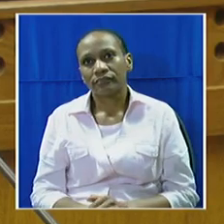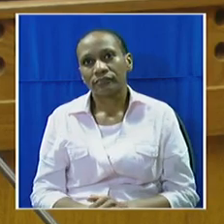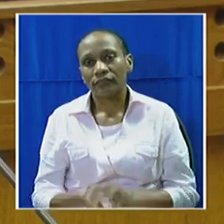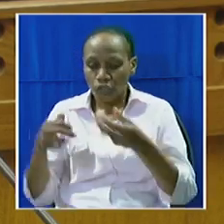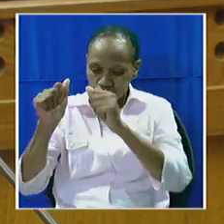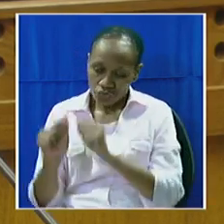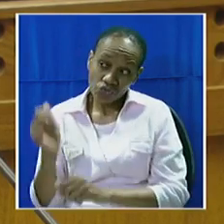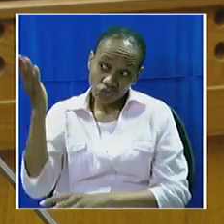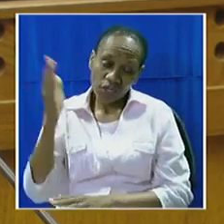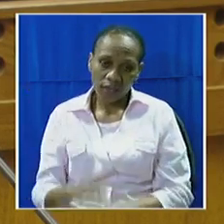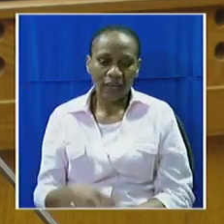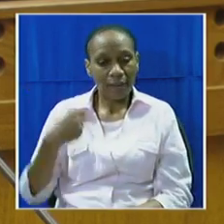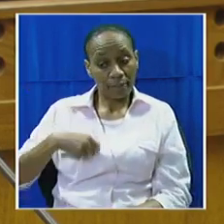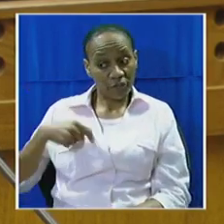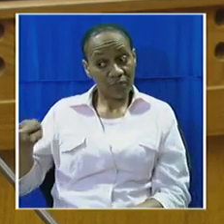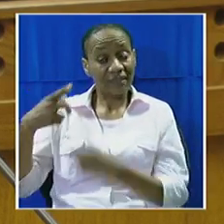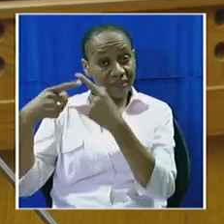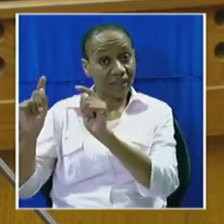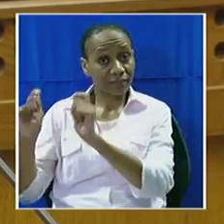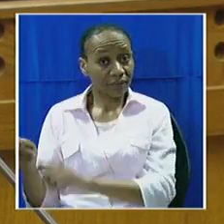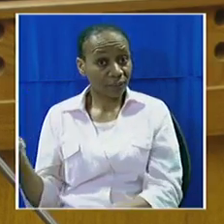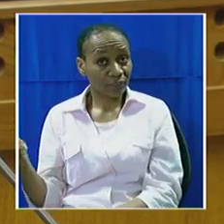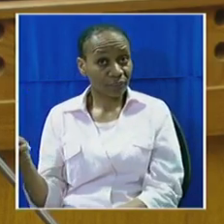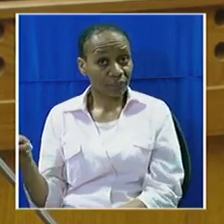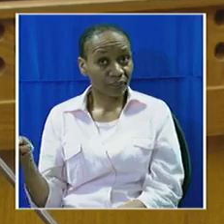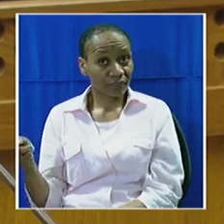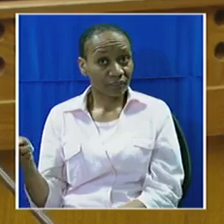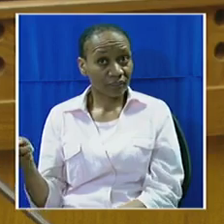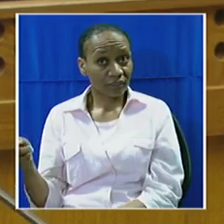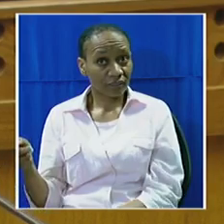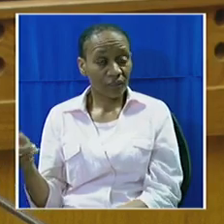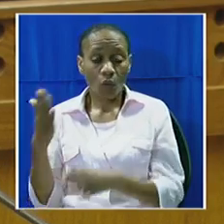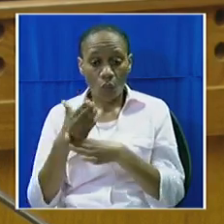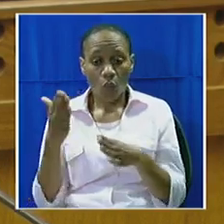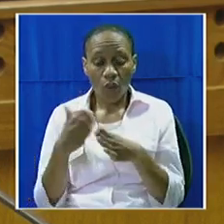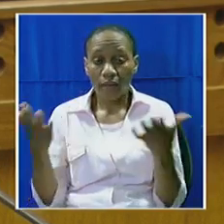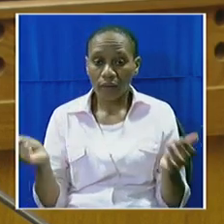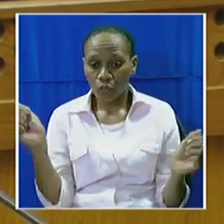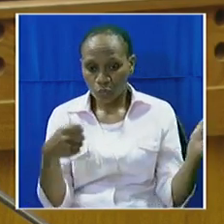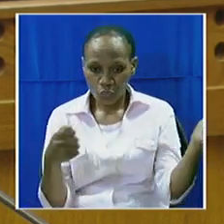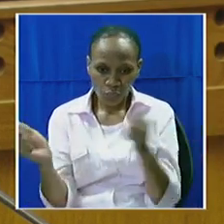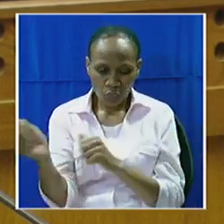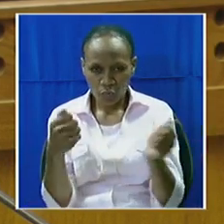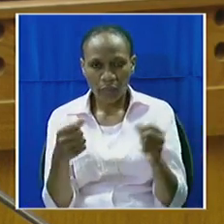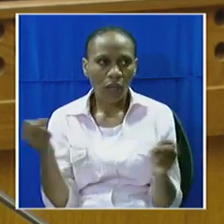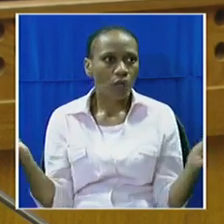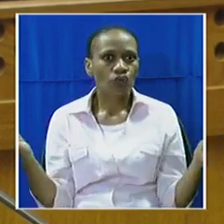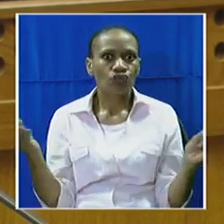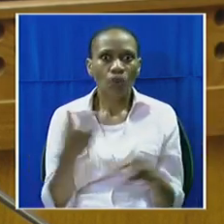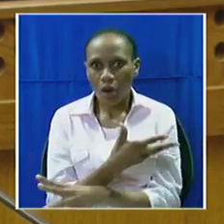Honorable Chair, in the City of Cape Town, the vacancy rate is shocking and